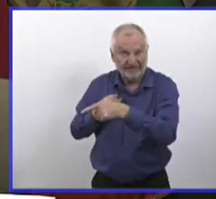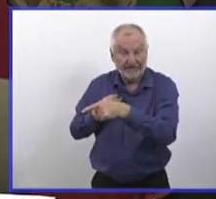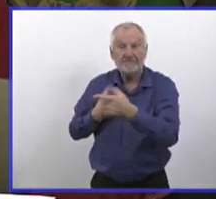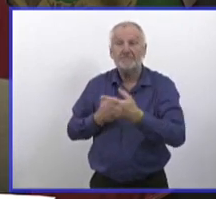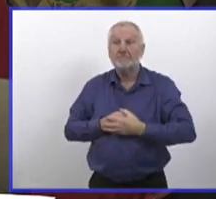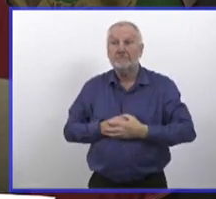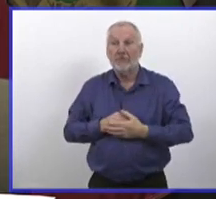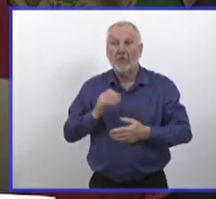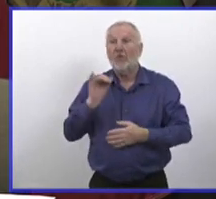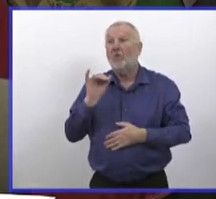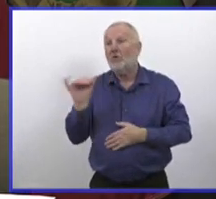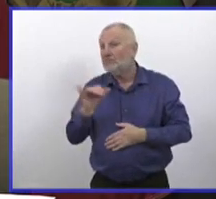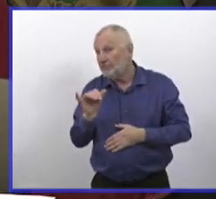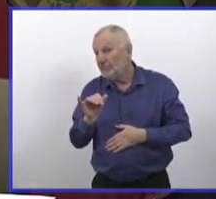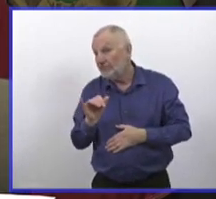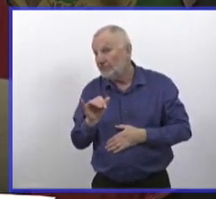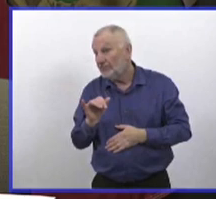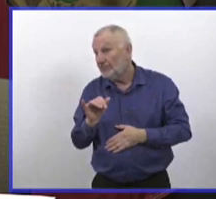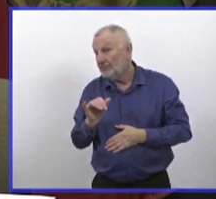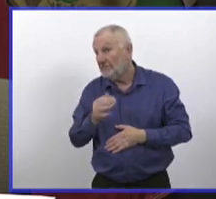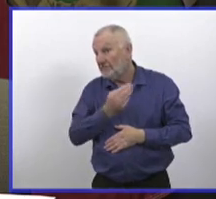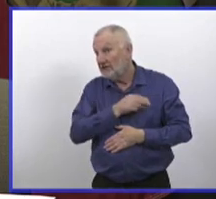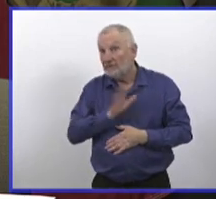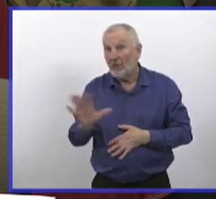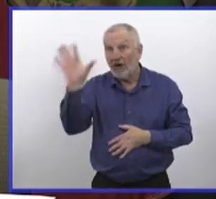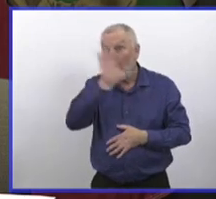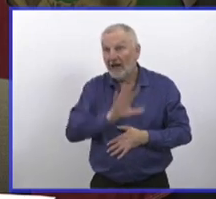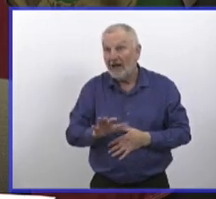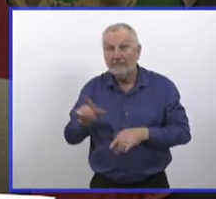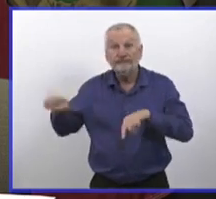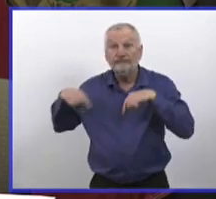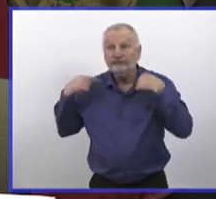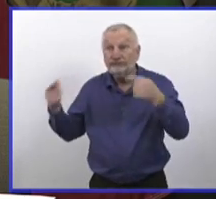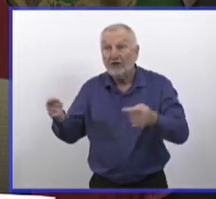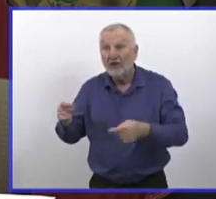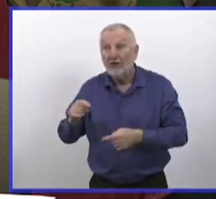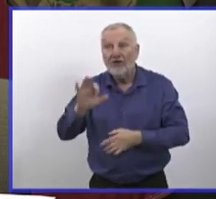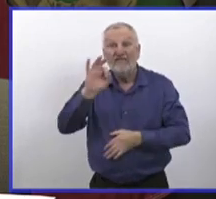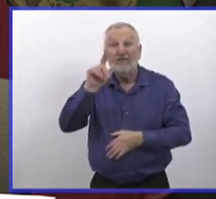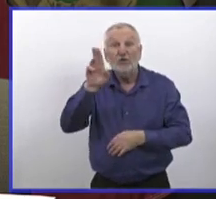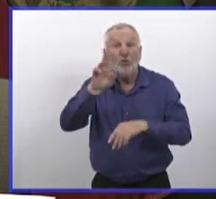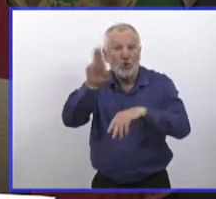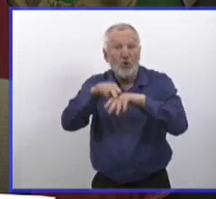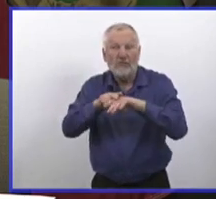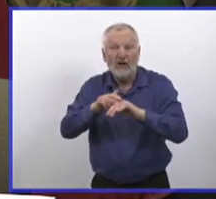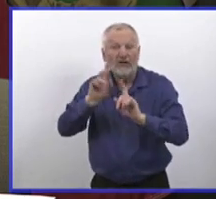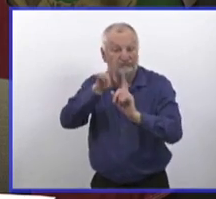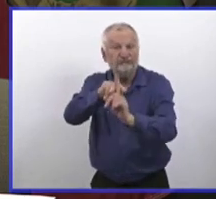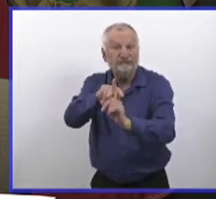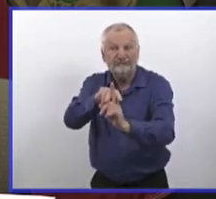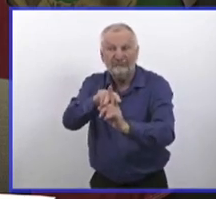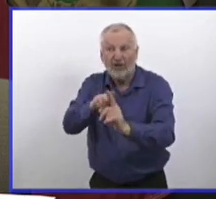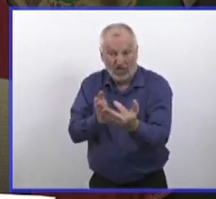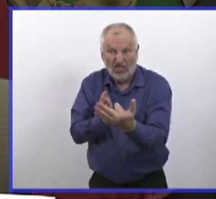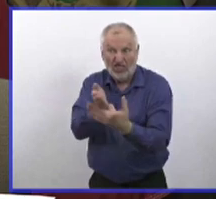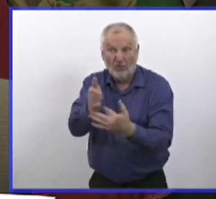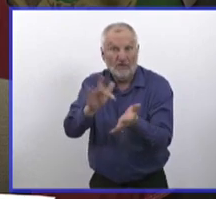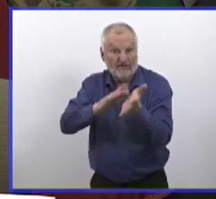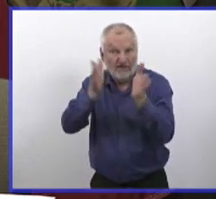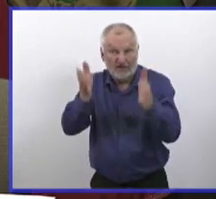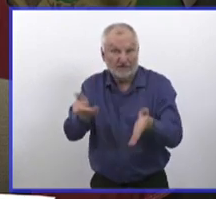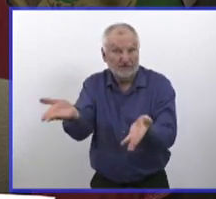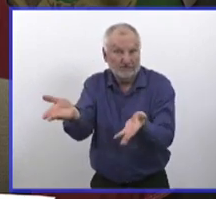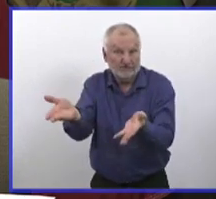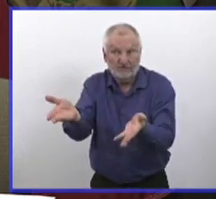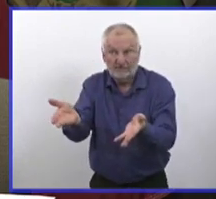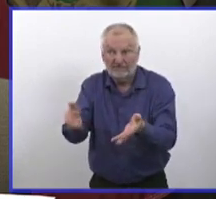vaccines through their pharmacists and their physicians through the annual flu campaign. So it was a customer-centric approach, and it allowed us